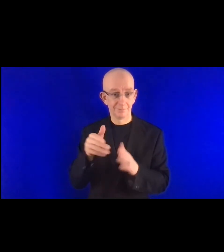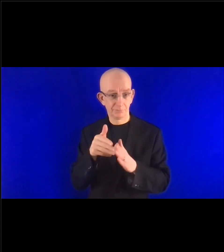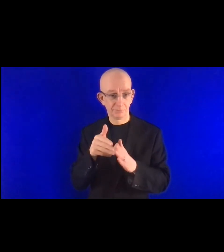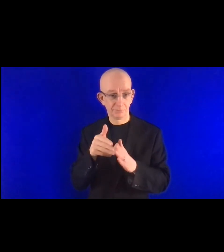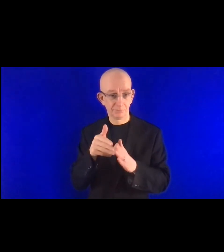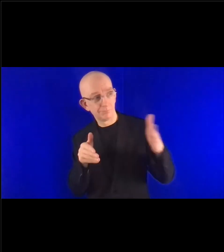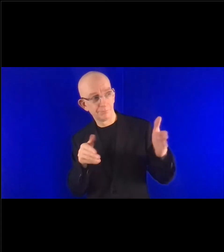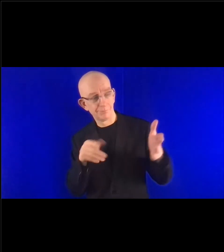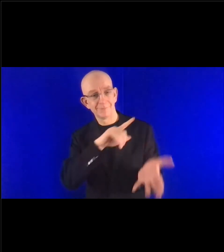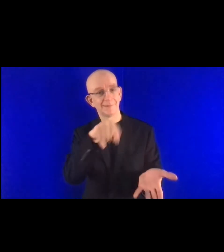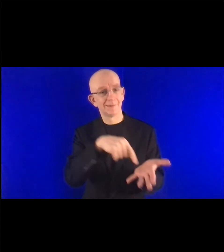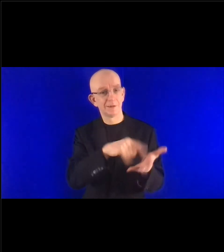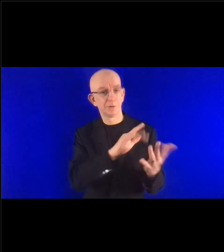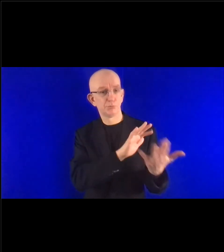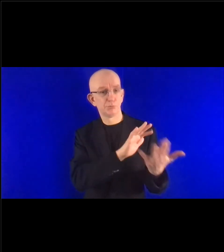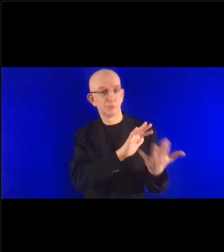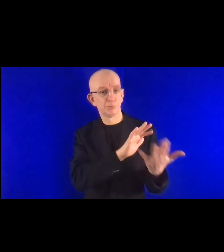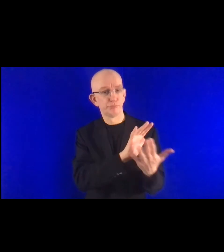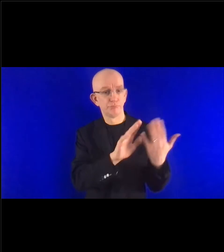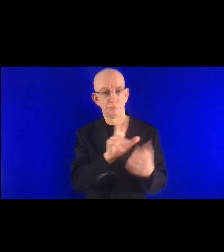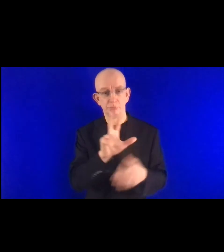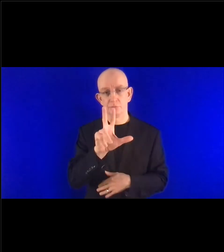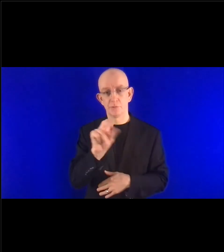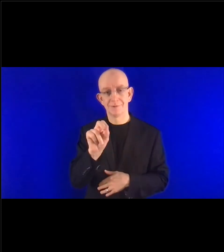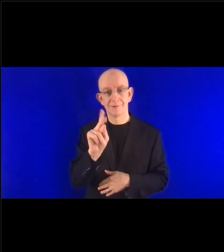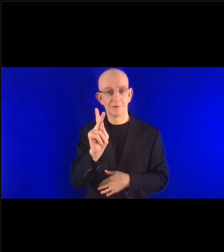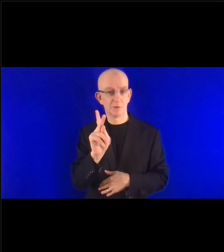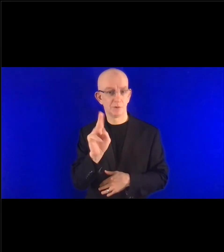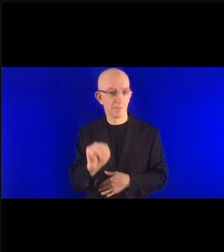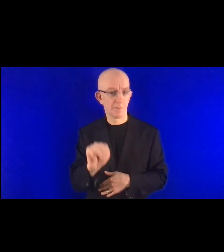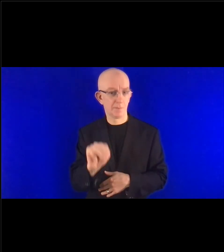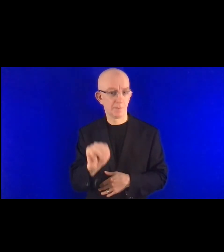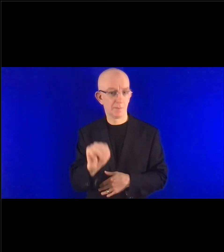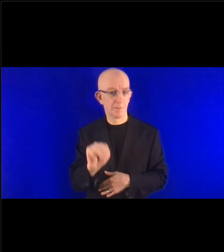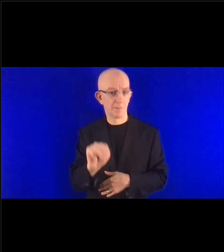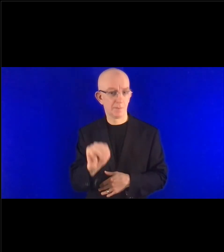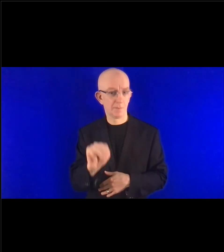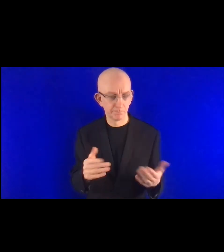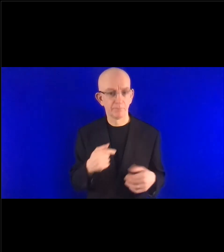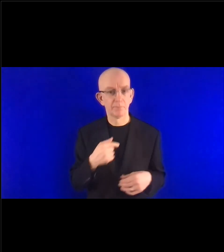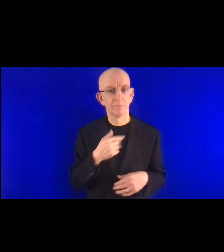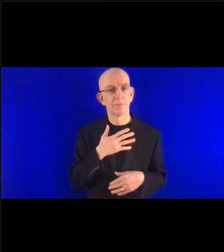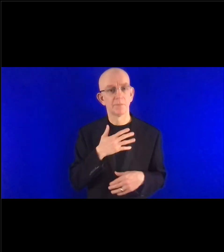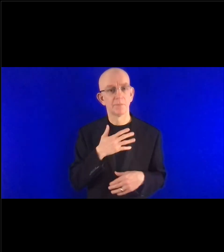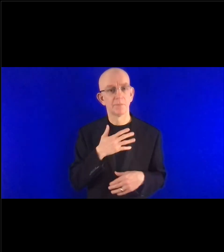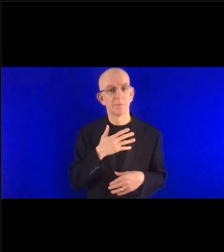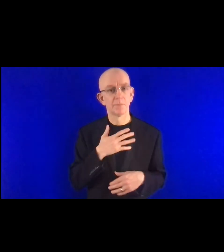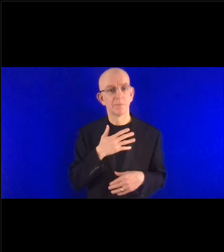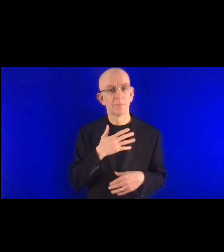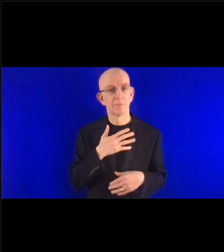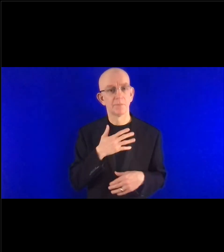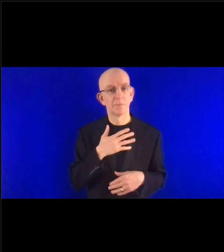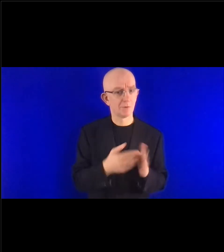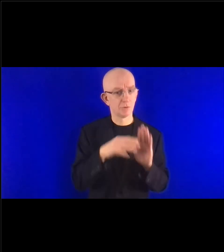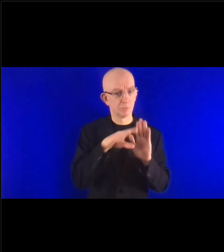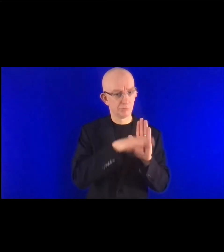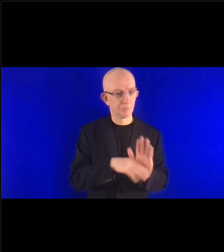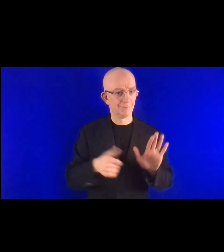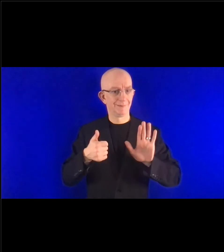which is increasing collection and availability of evidence on sex and gender